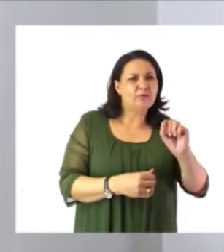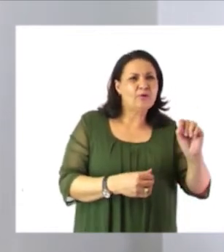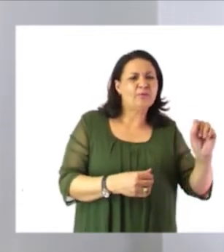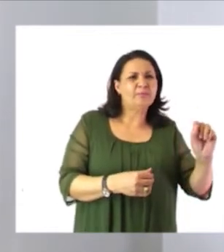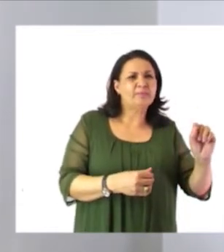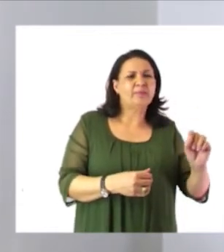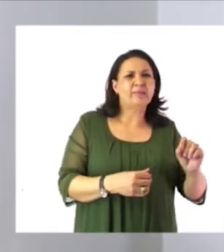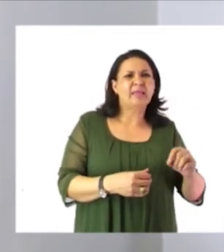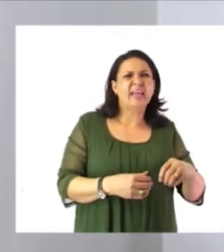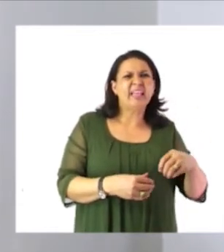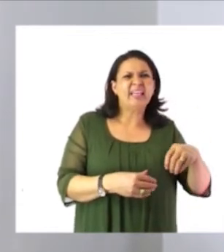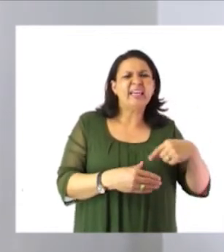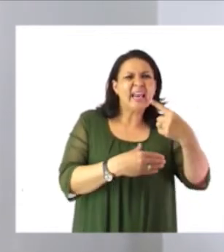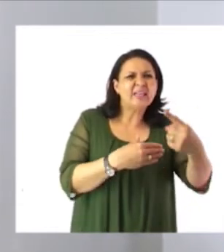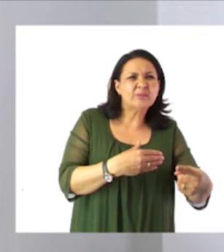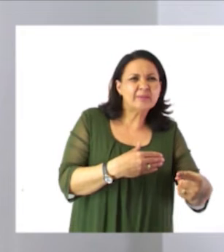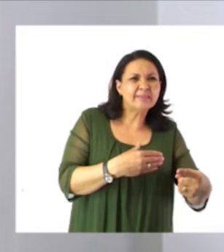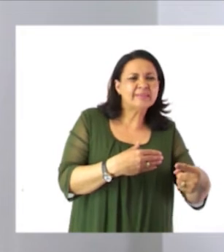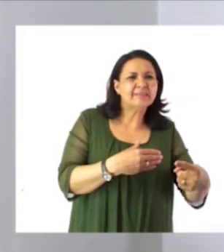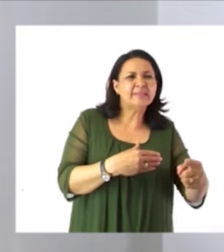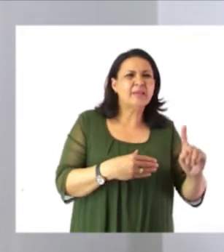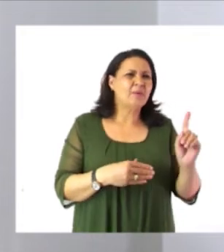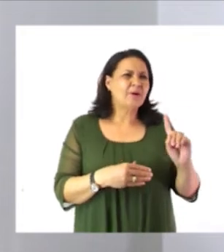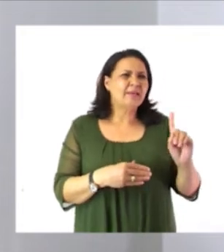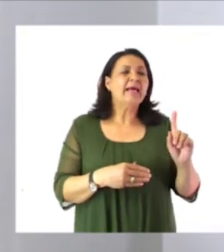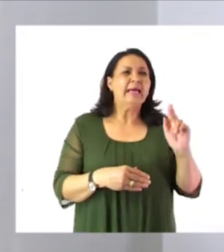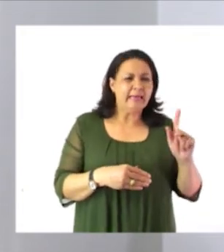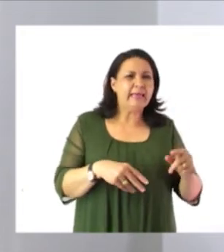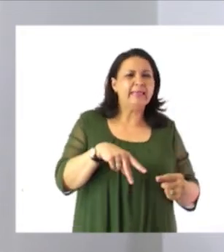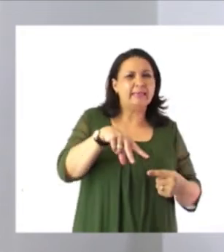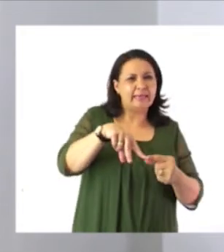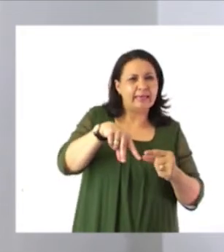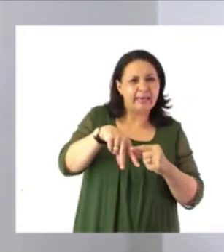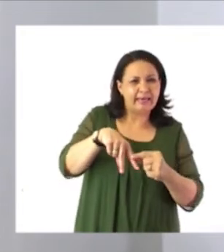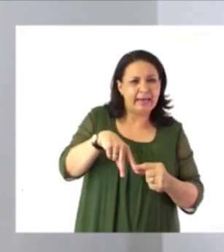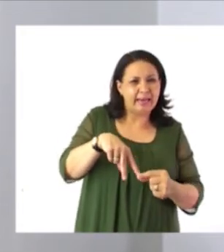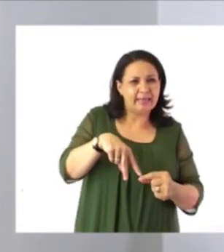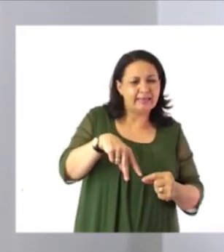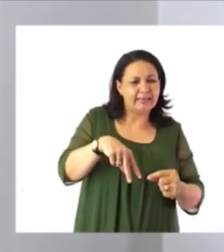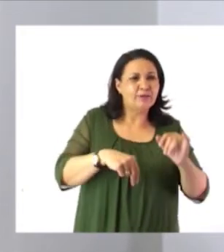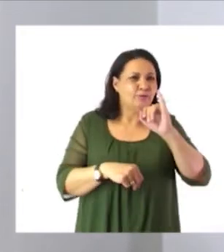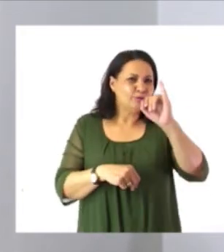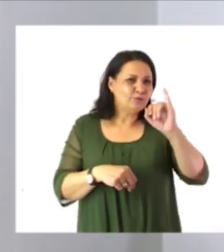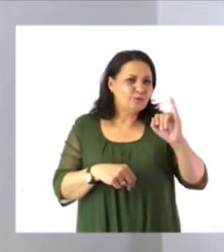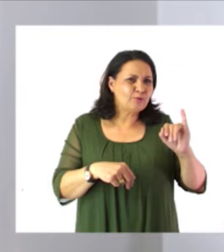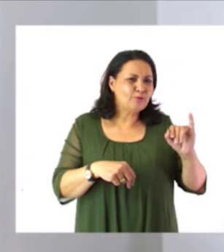And the next one. Yes, again a leg. Draw the leg.